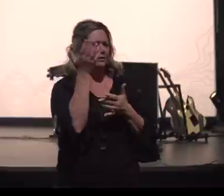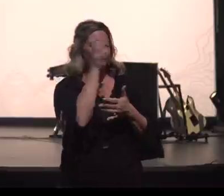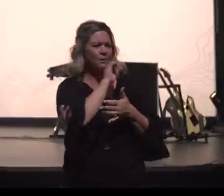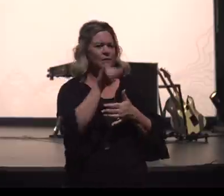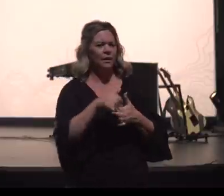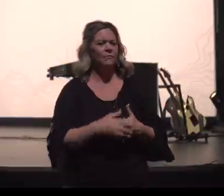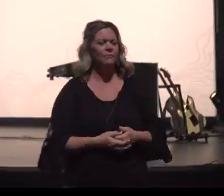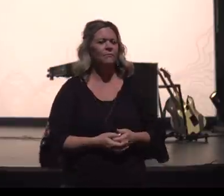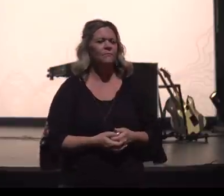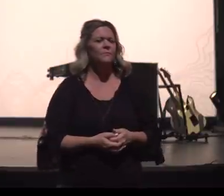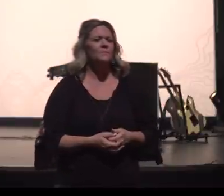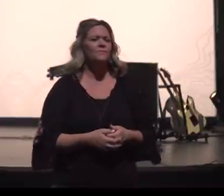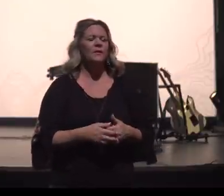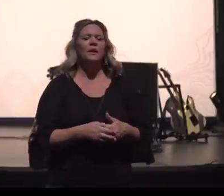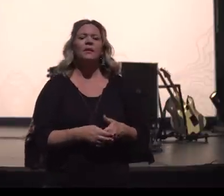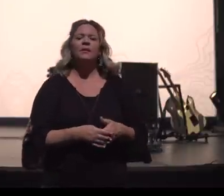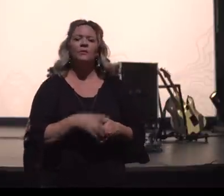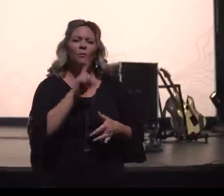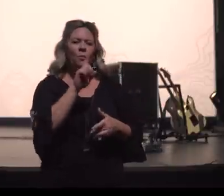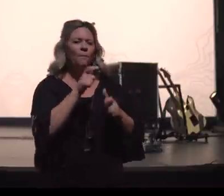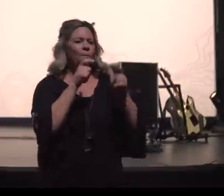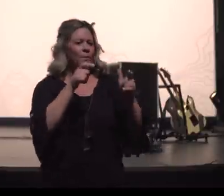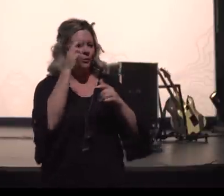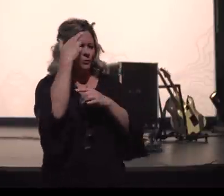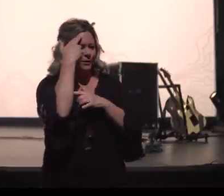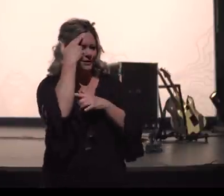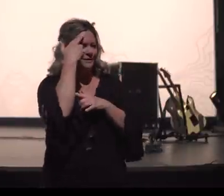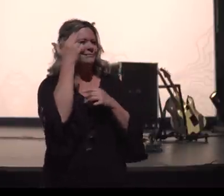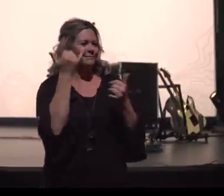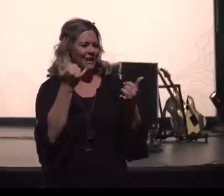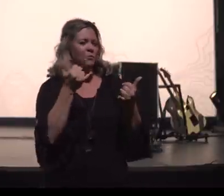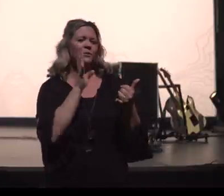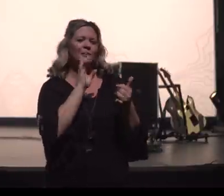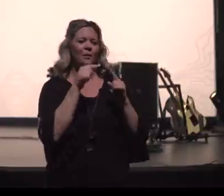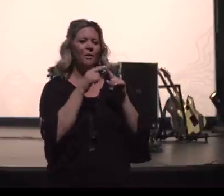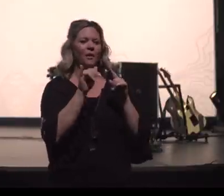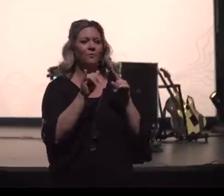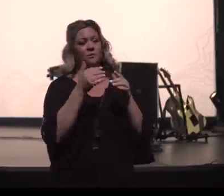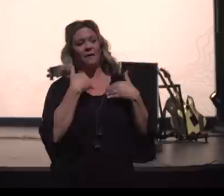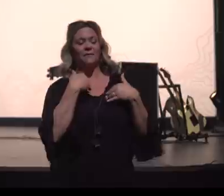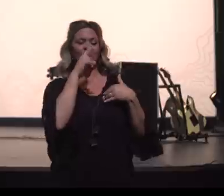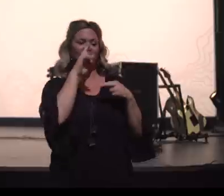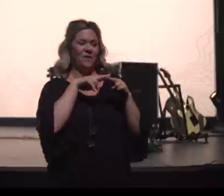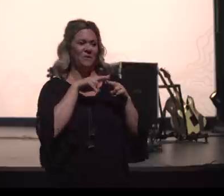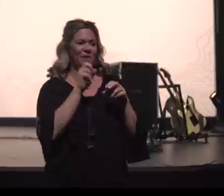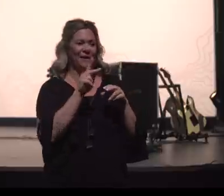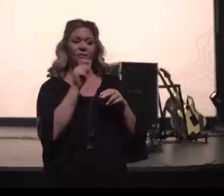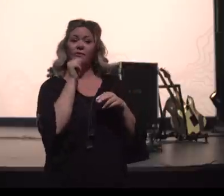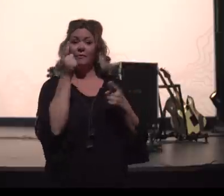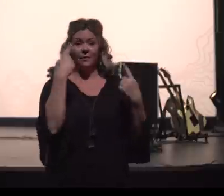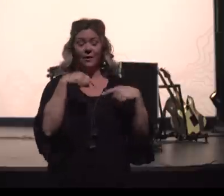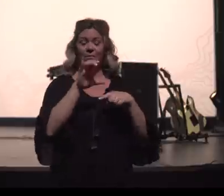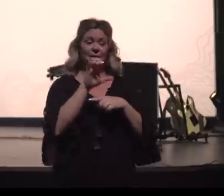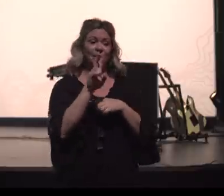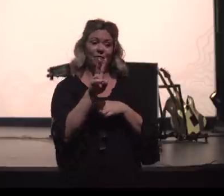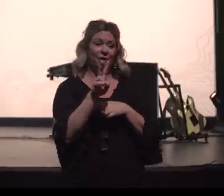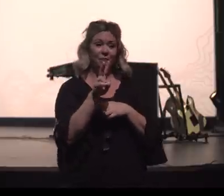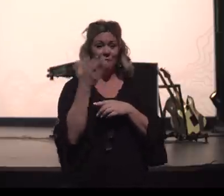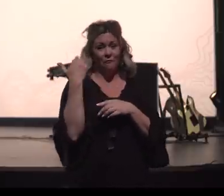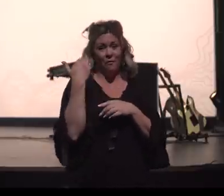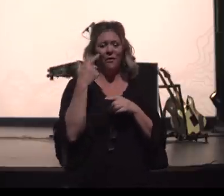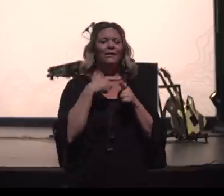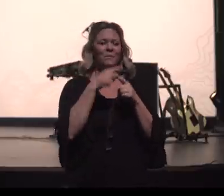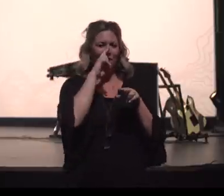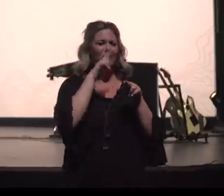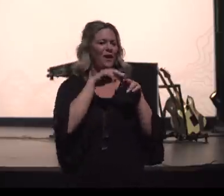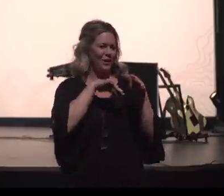life? And I want to talk to you about one big reason today. And to do it, we're going to have some fun, because if you haven't been to CCV before, we like to have a little fun. We can